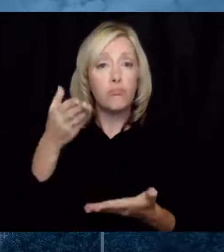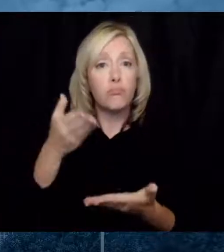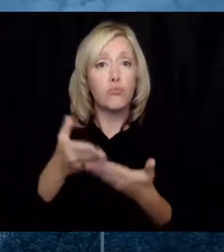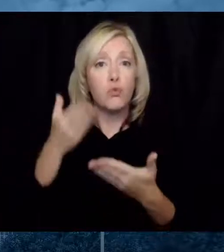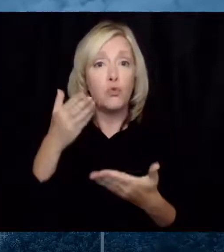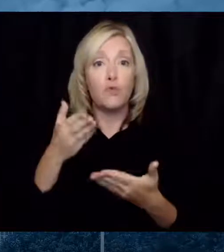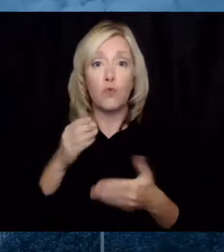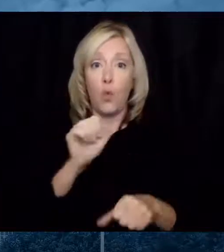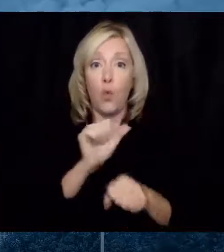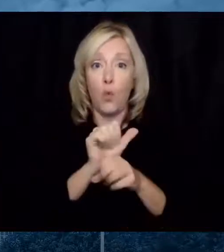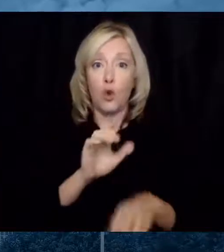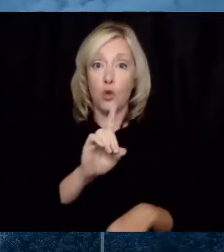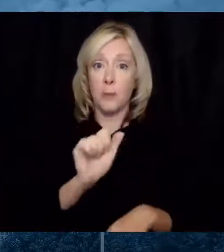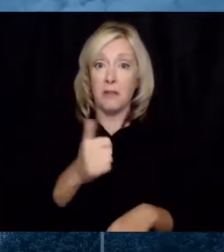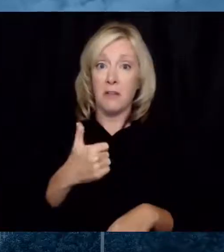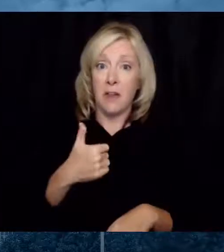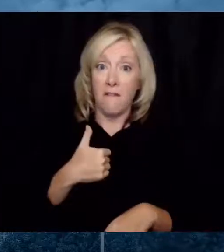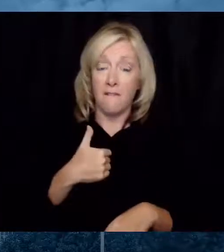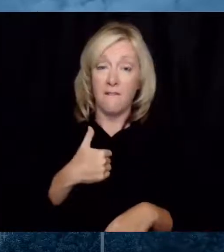earns